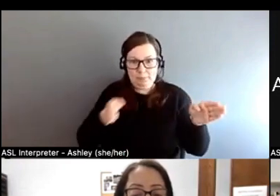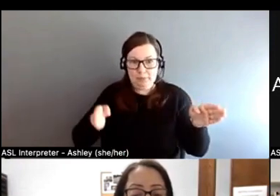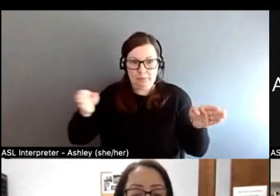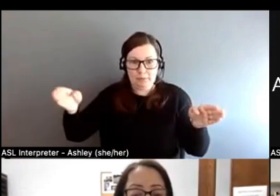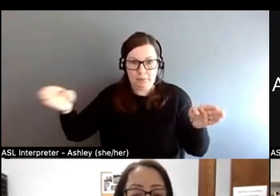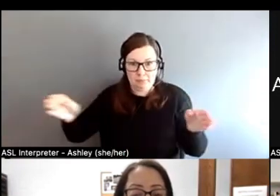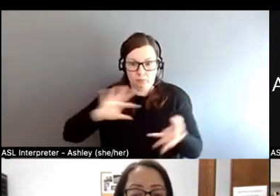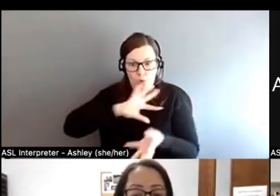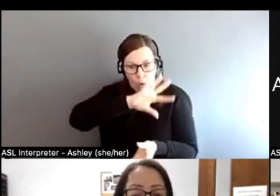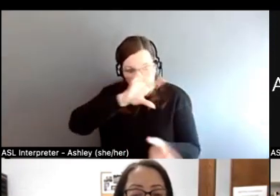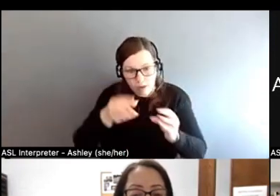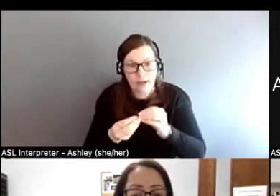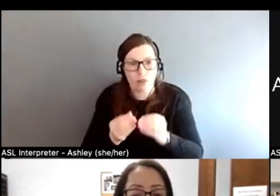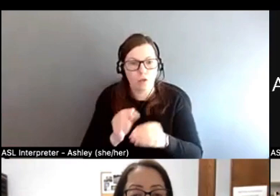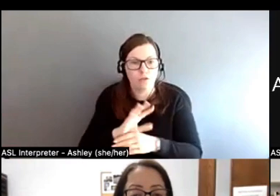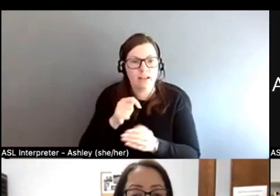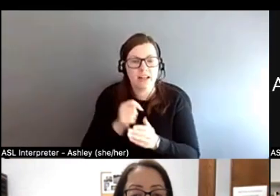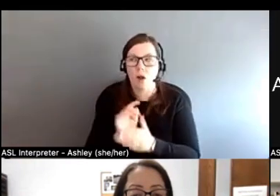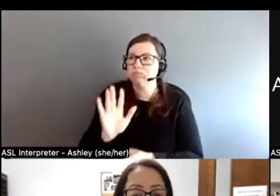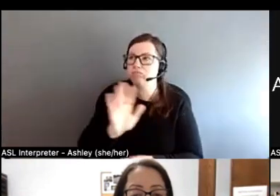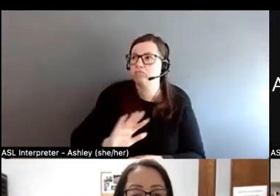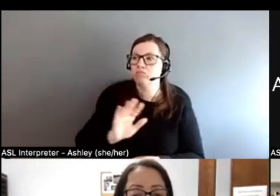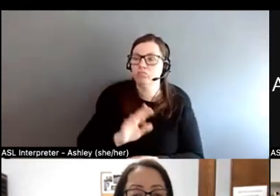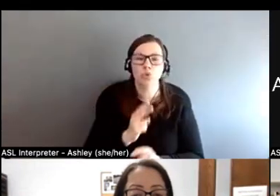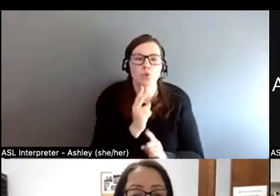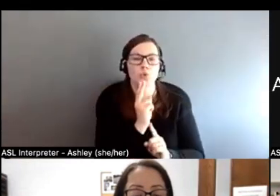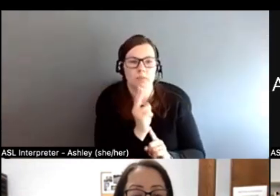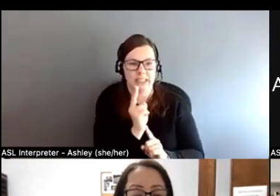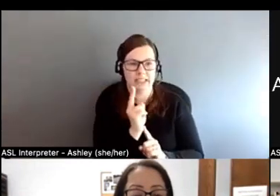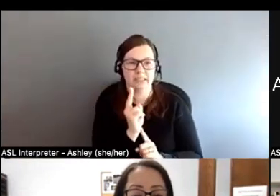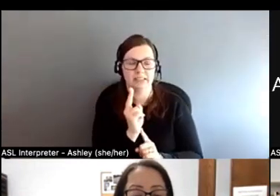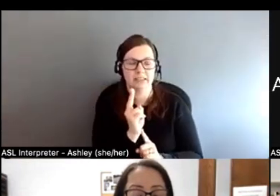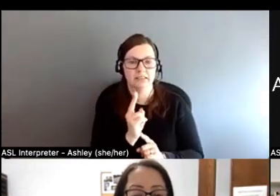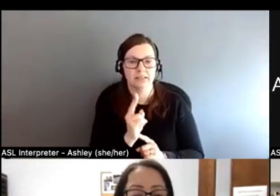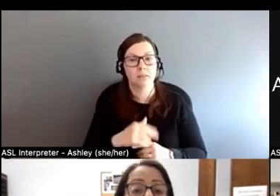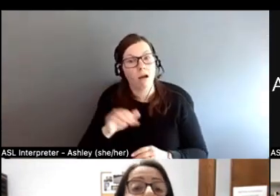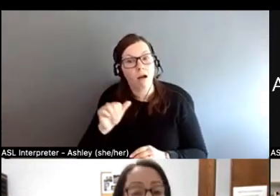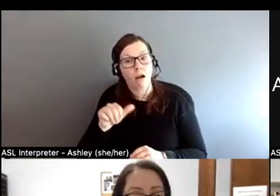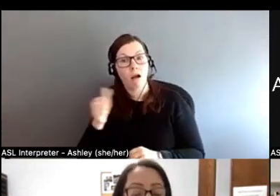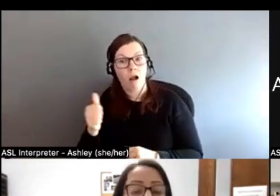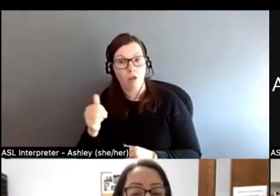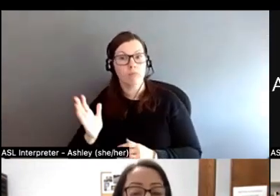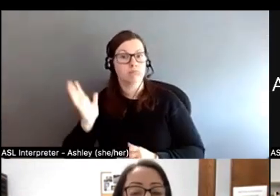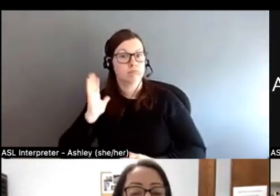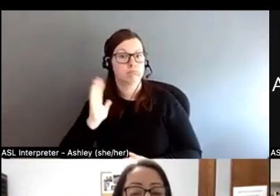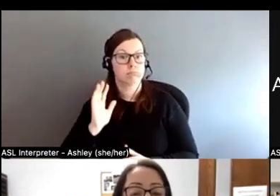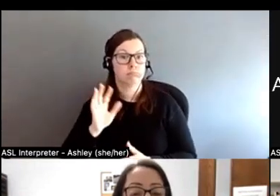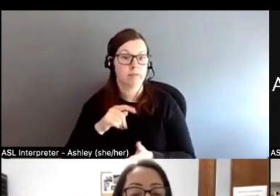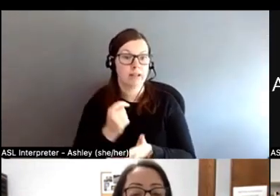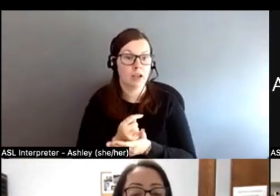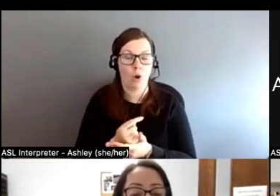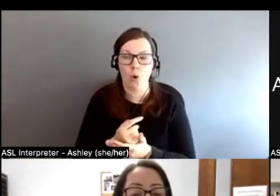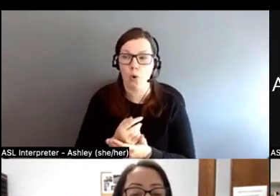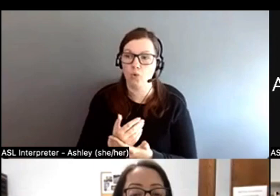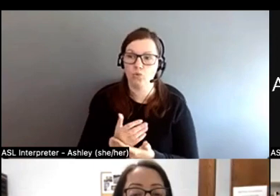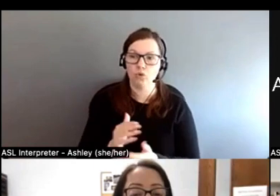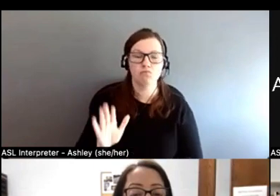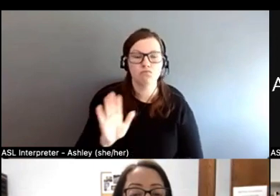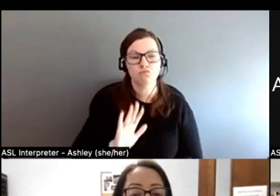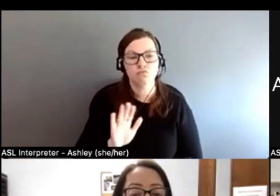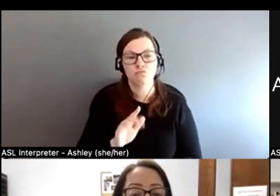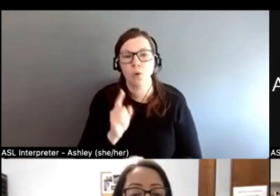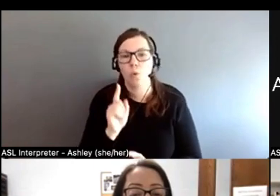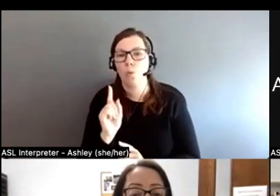videos I did before were like 1 minute, but a little over a minute, but they were several